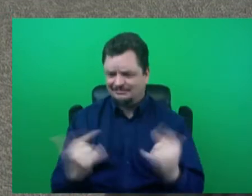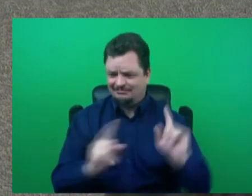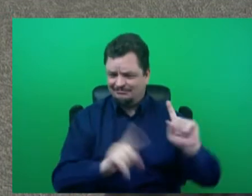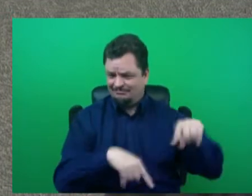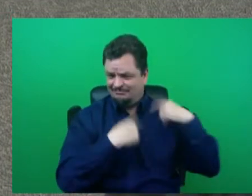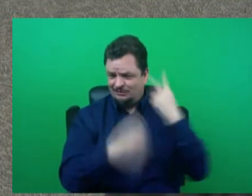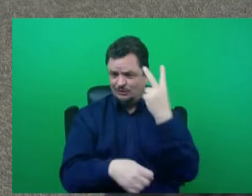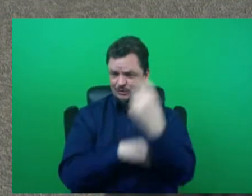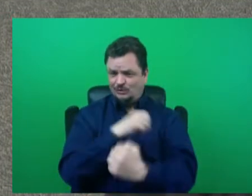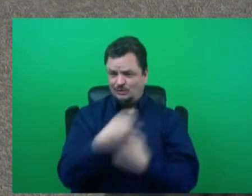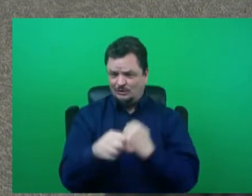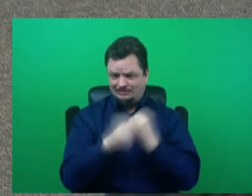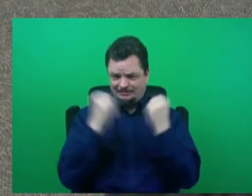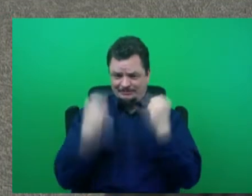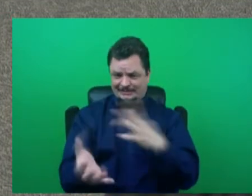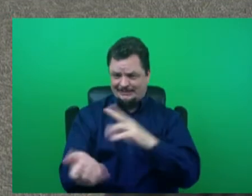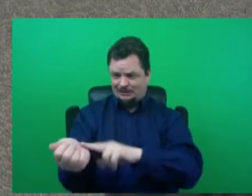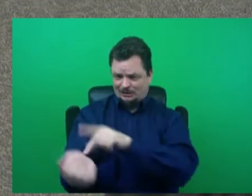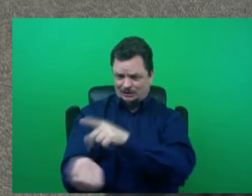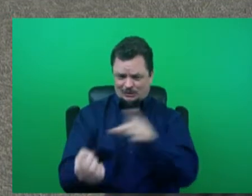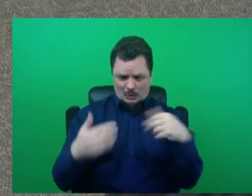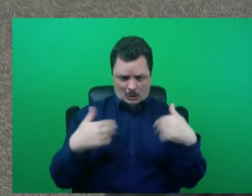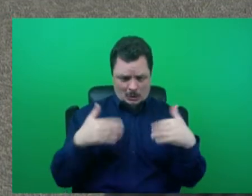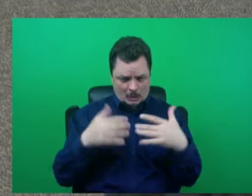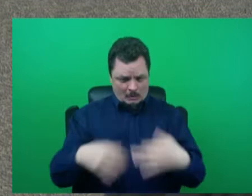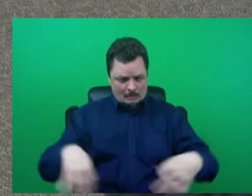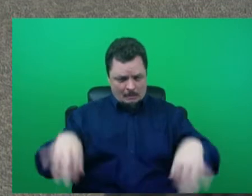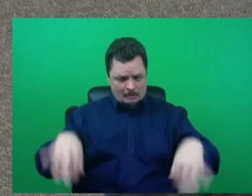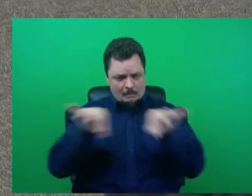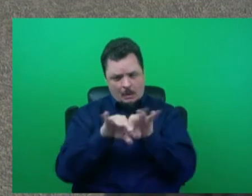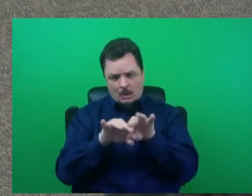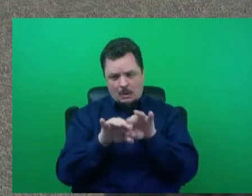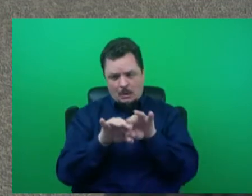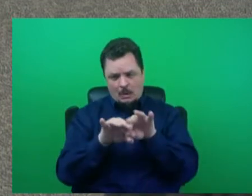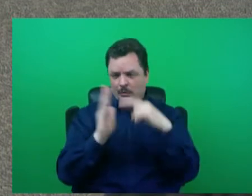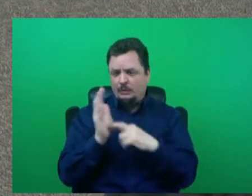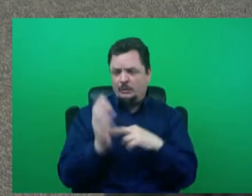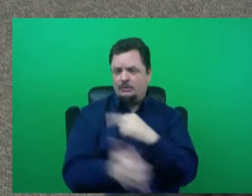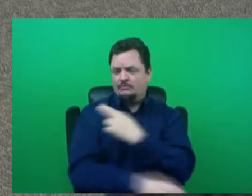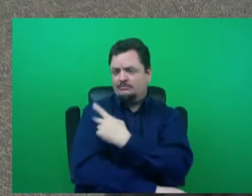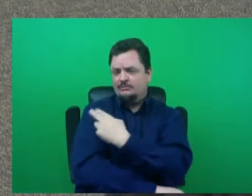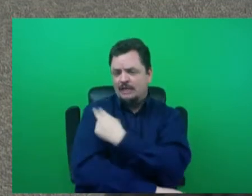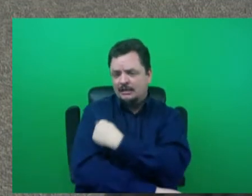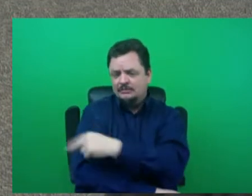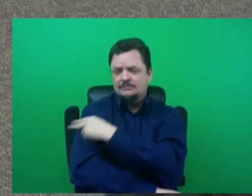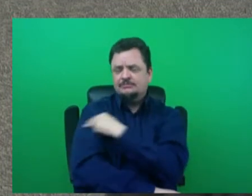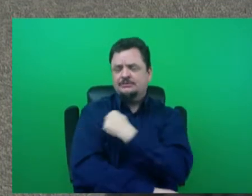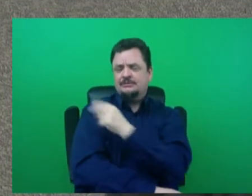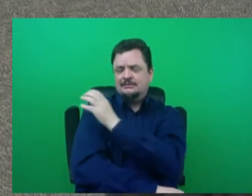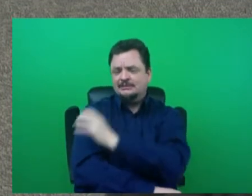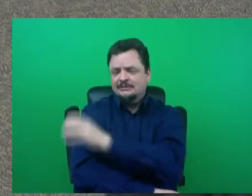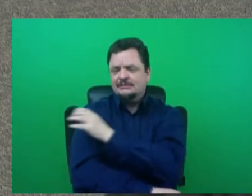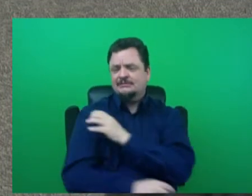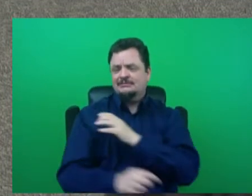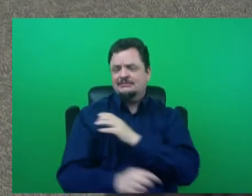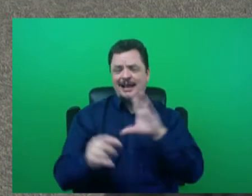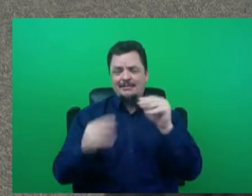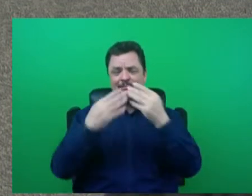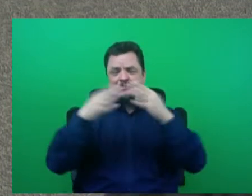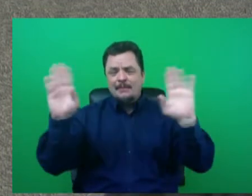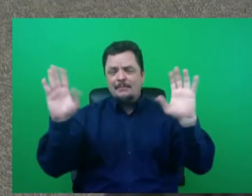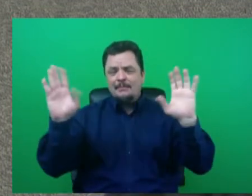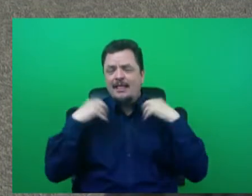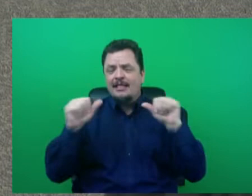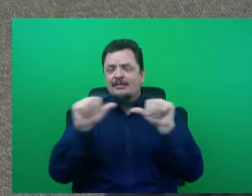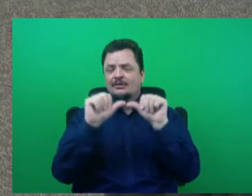our community in obvious settings such as hospitals, clinics, and emergency rooms, but also here in public health agencies where nurses have been involved, as we've heard about, in